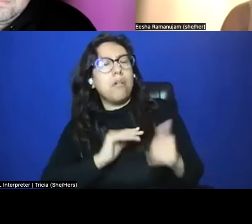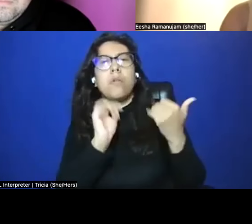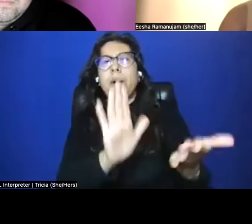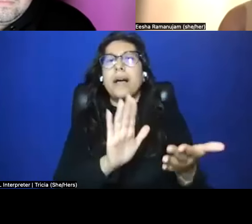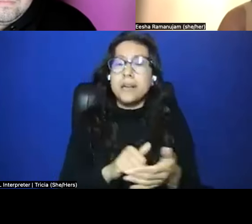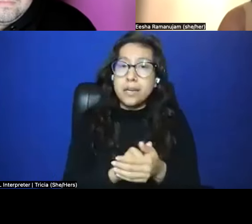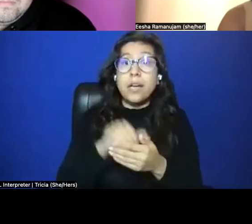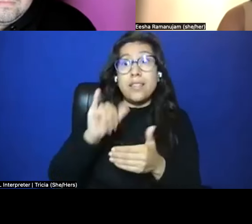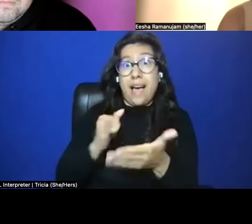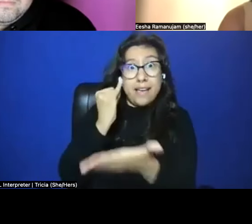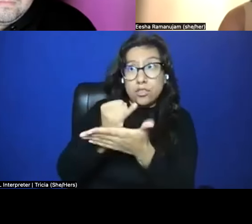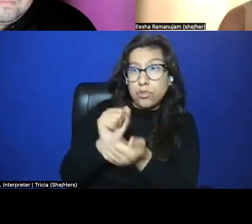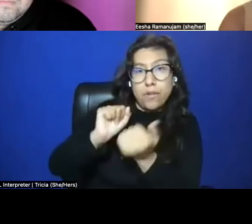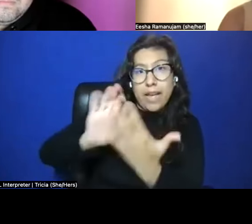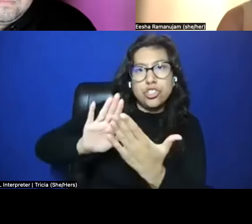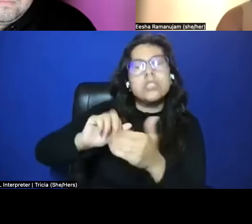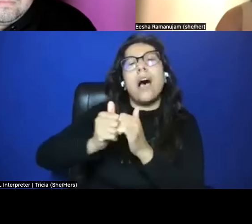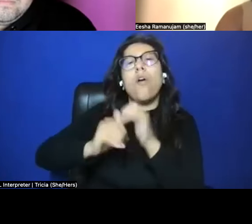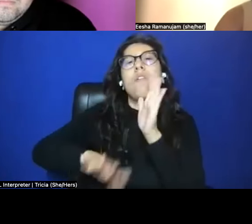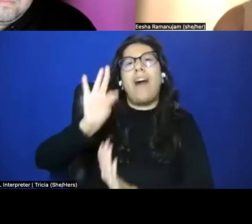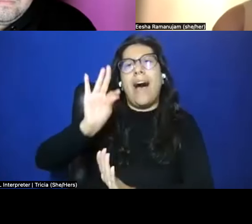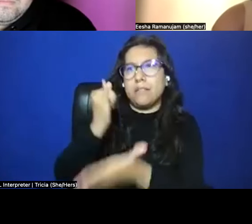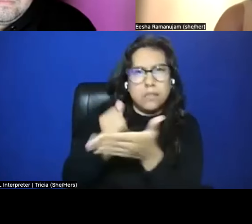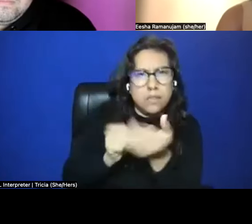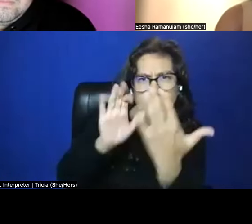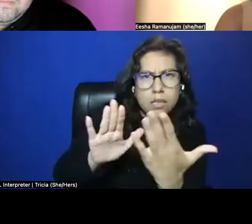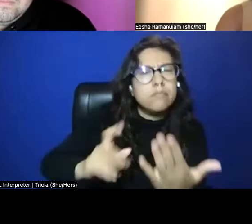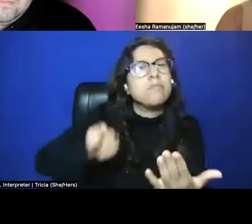those interventions, that's how you find interventions, is to understand that